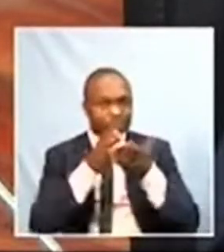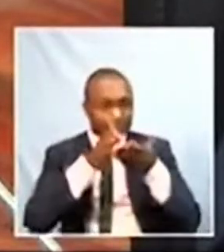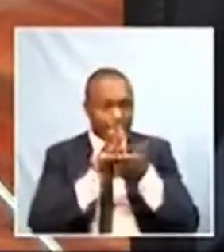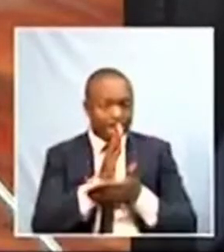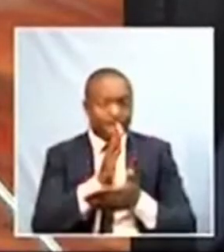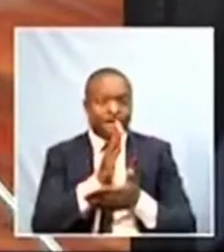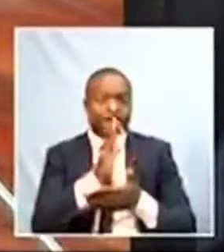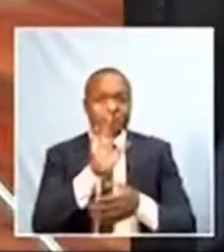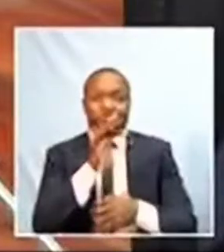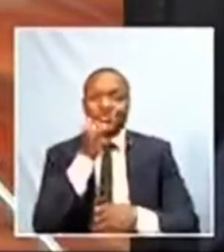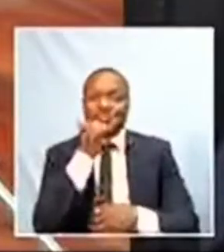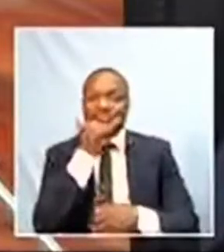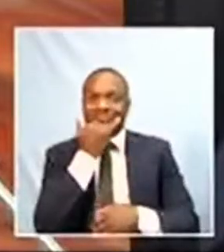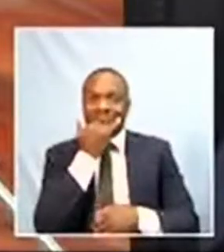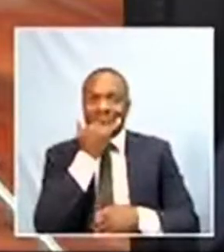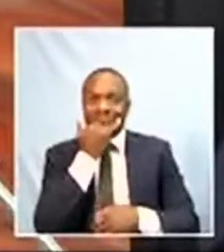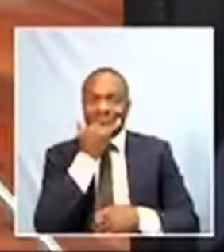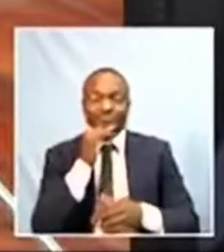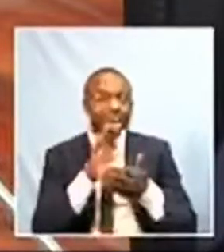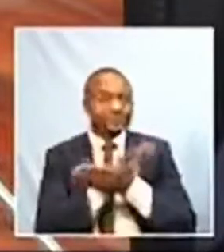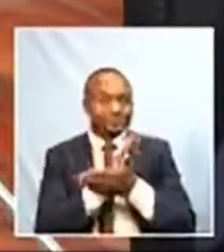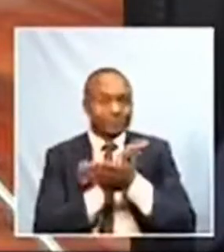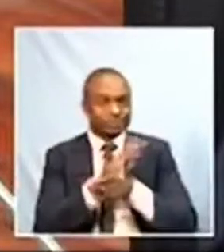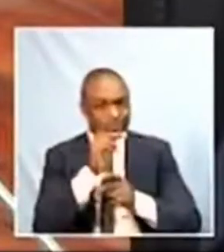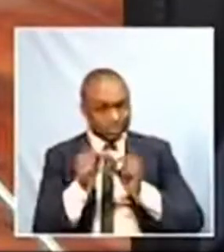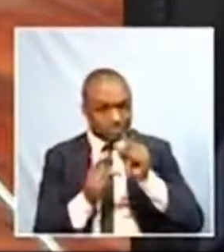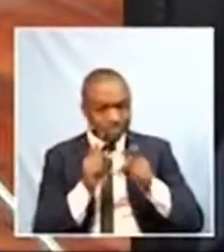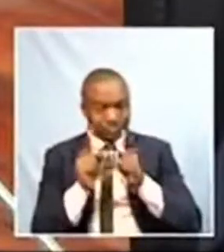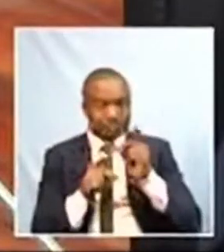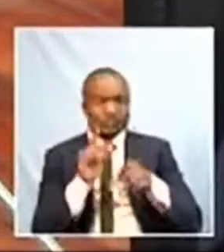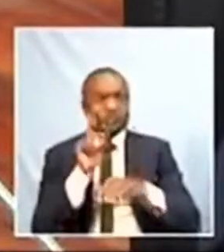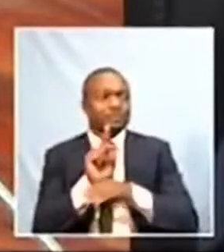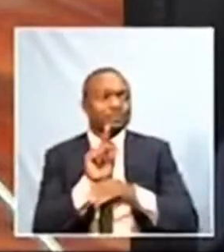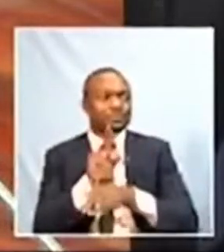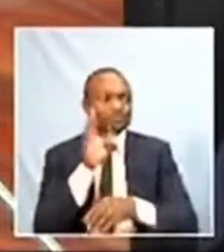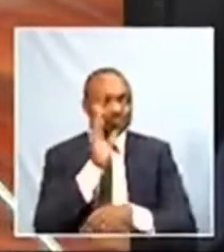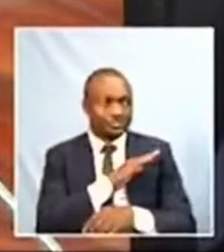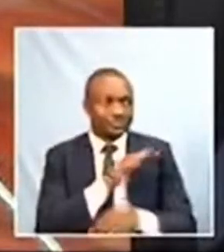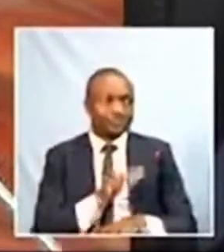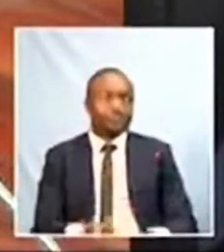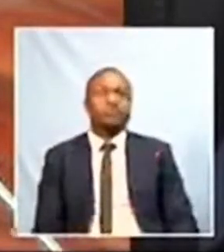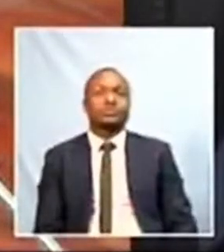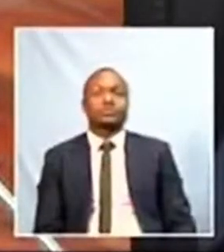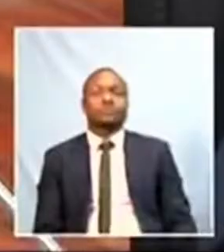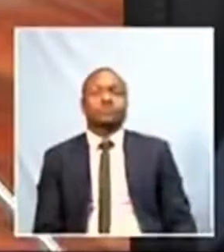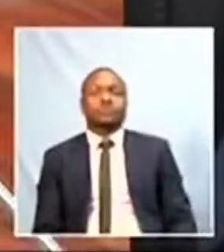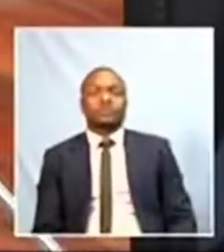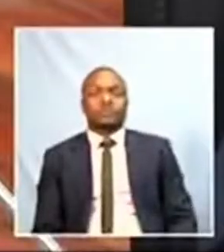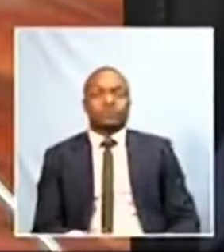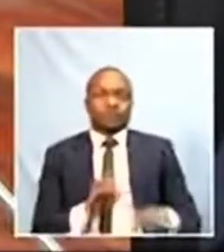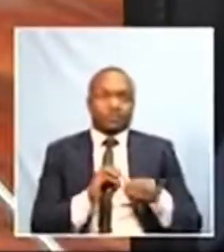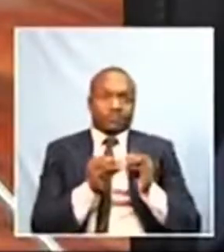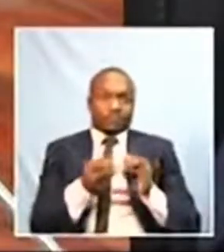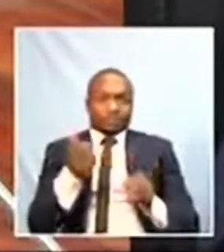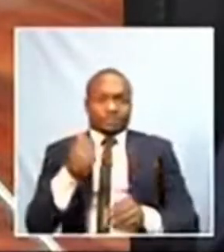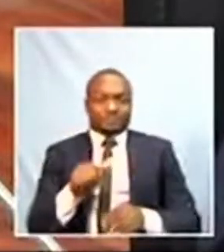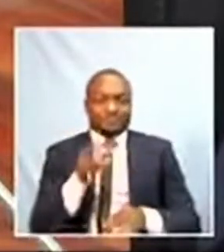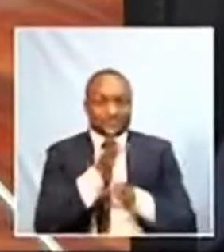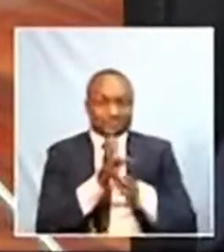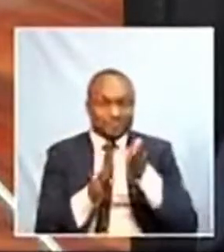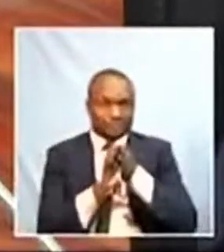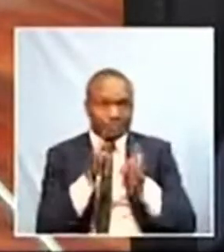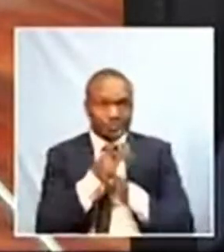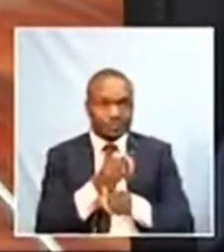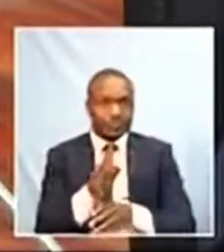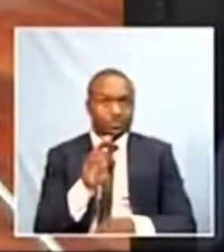their mistake and to speed up the process, and the project is complete. Serial number 10, construction of